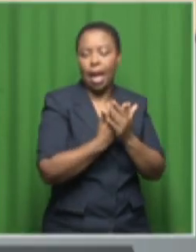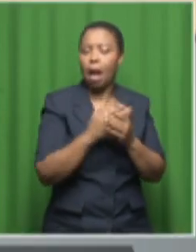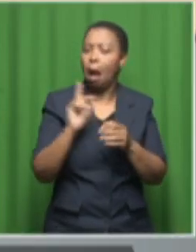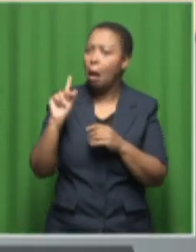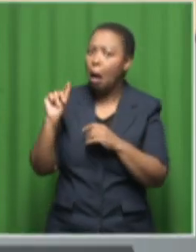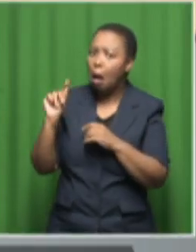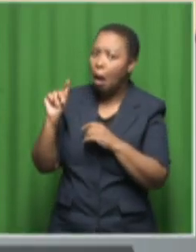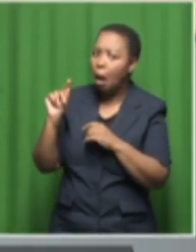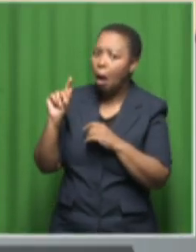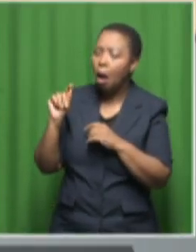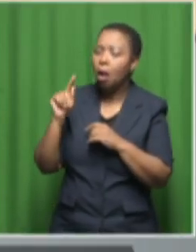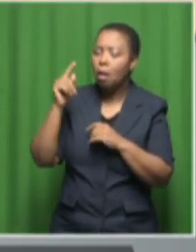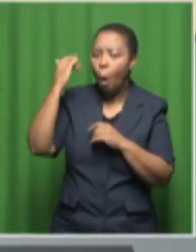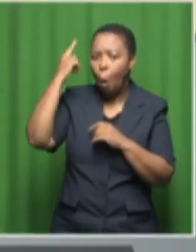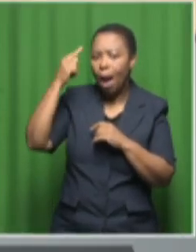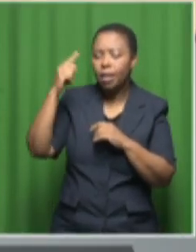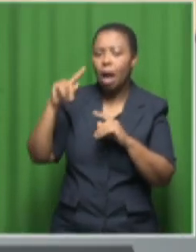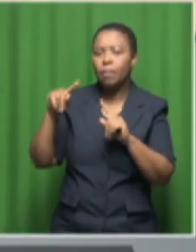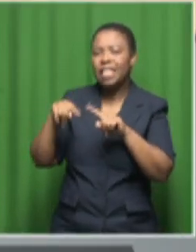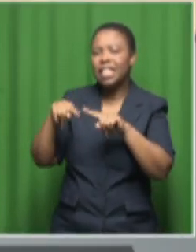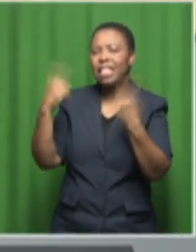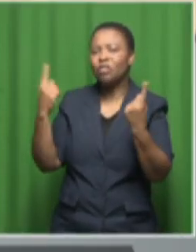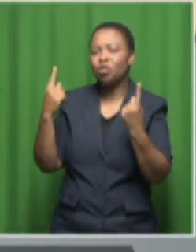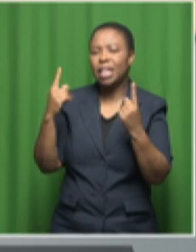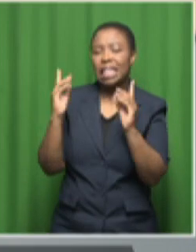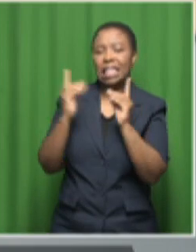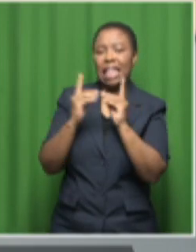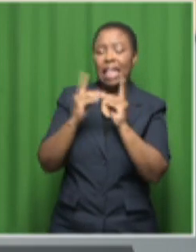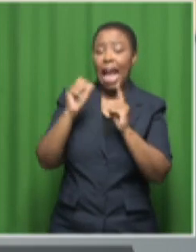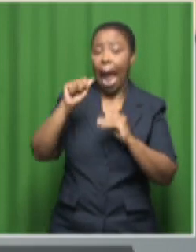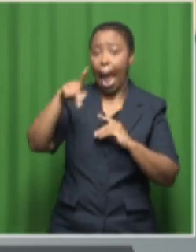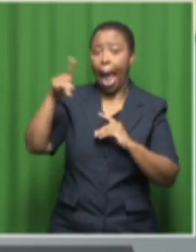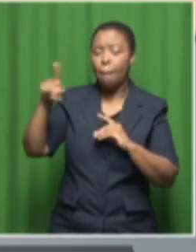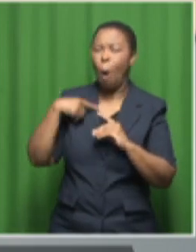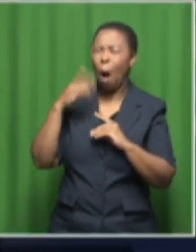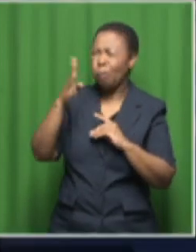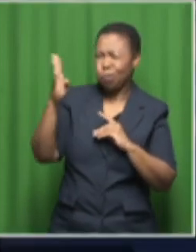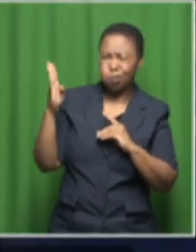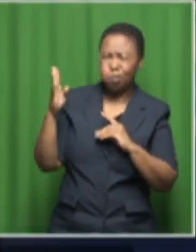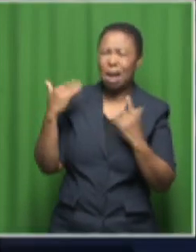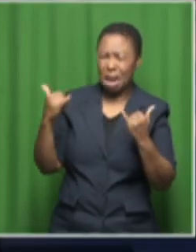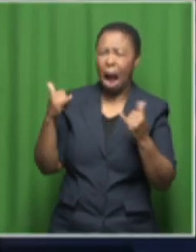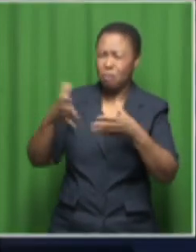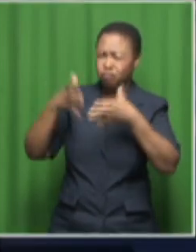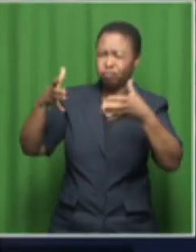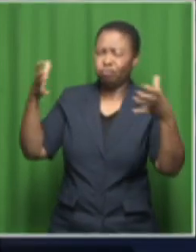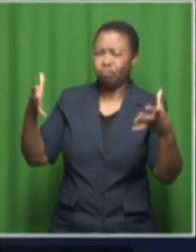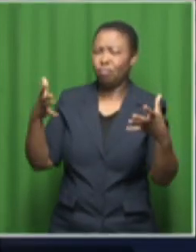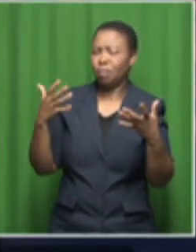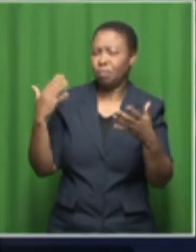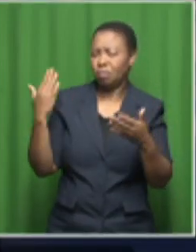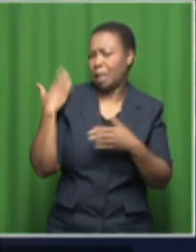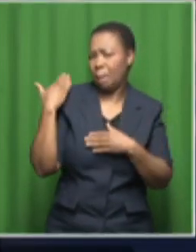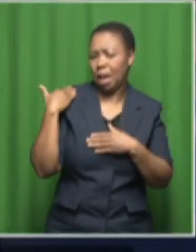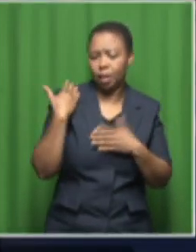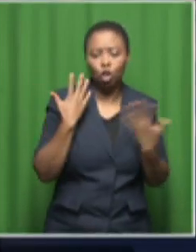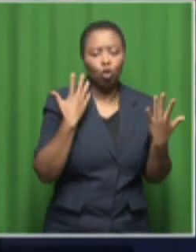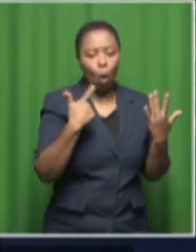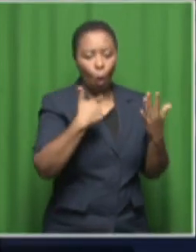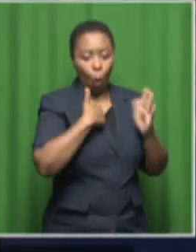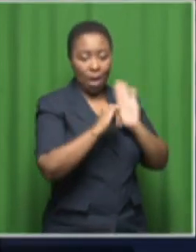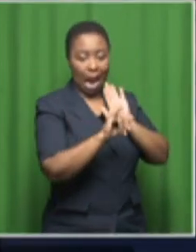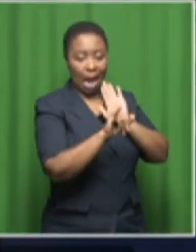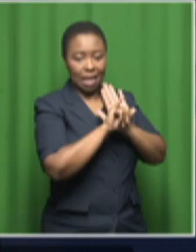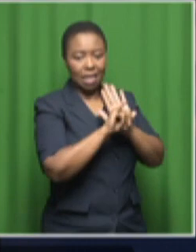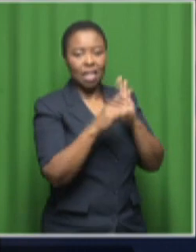wonder, how does it differ from the other dating apps that we've grown so accustomed to in the past? Yeah. So we identified a